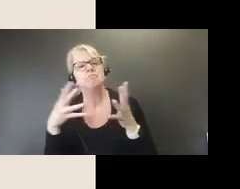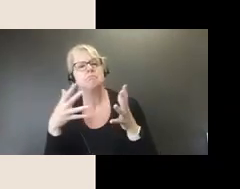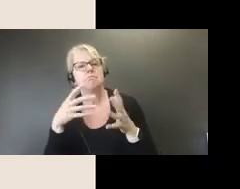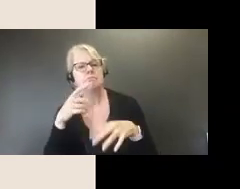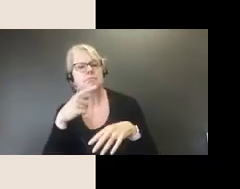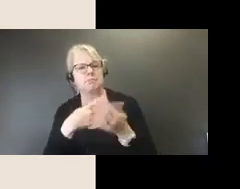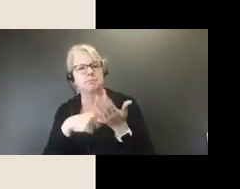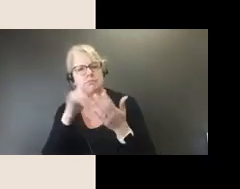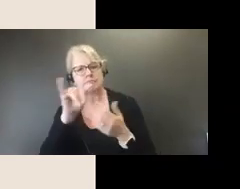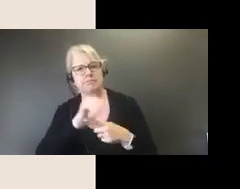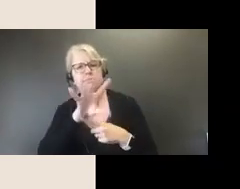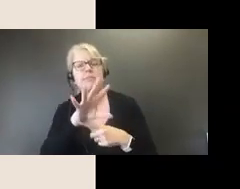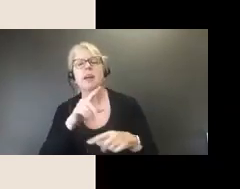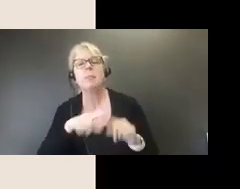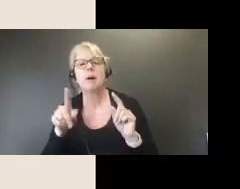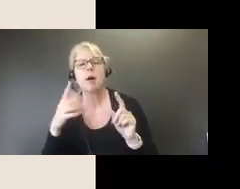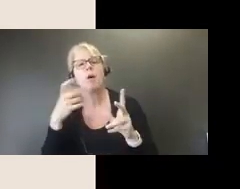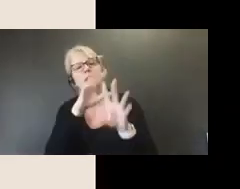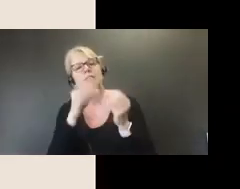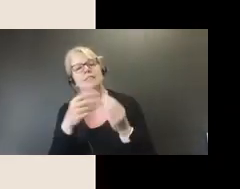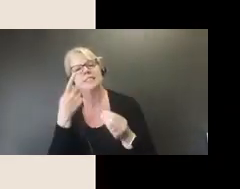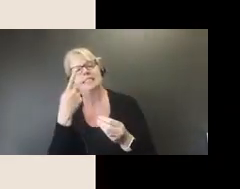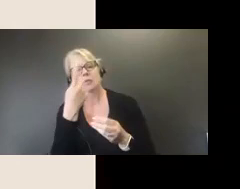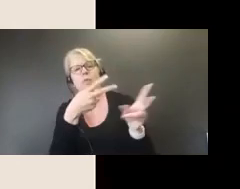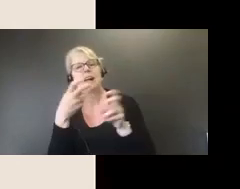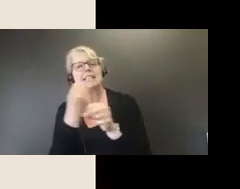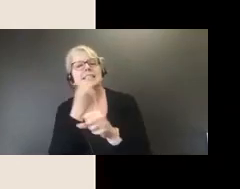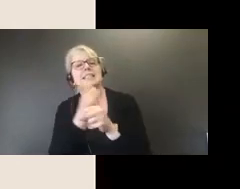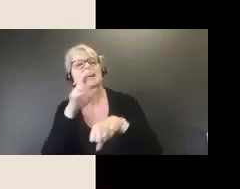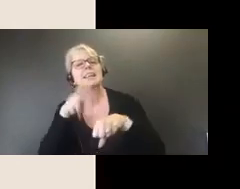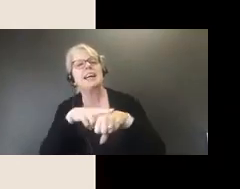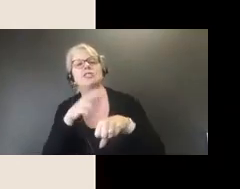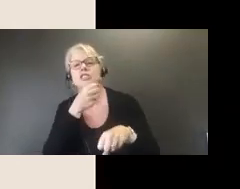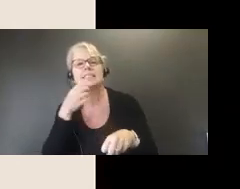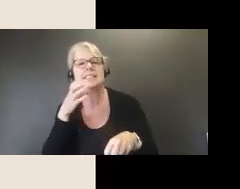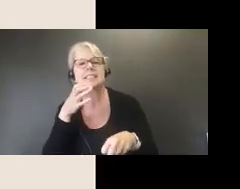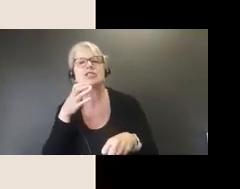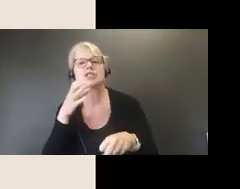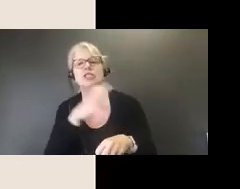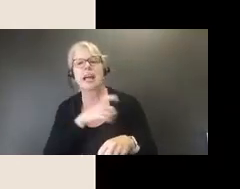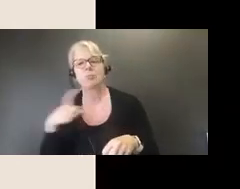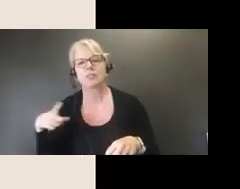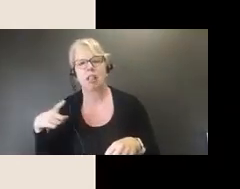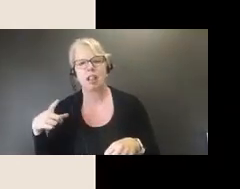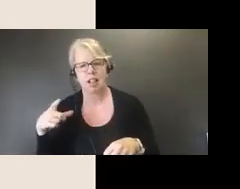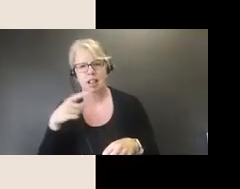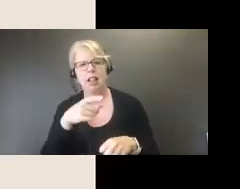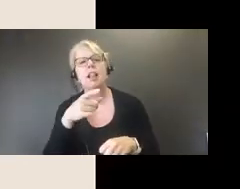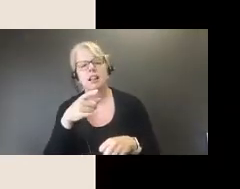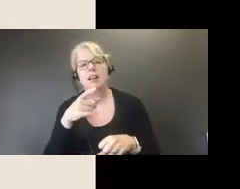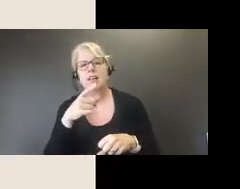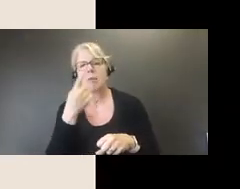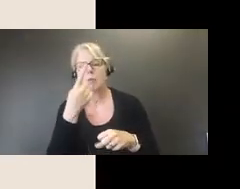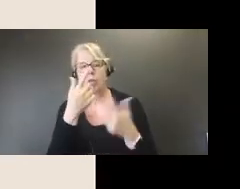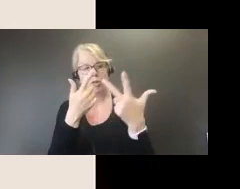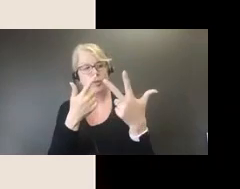of ground it in a stat coming from the National Seniors Council a couple years old now, but 1 out of every 3 seniors